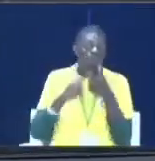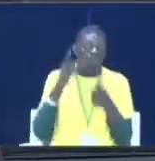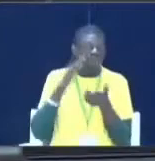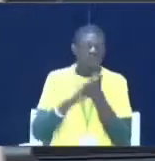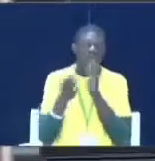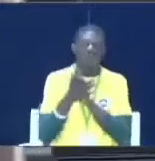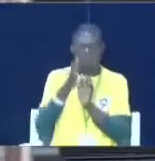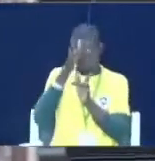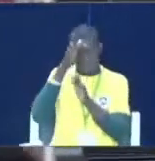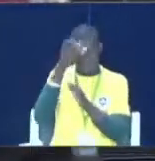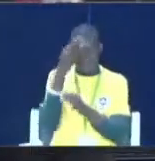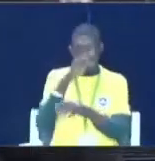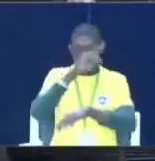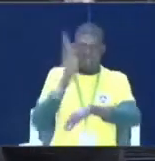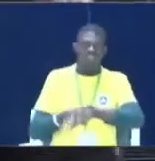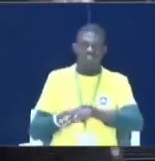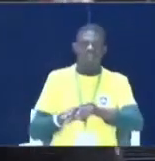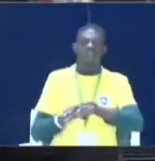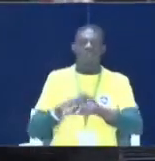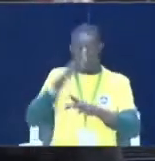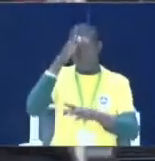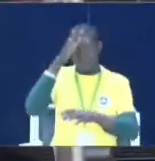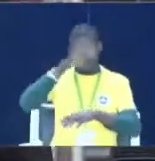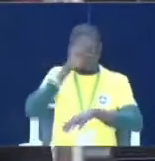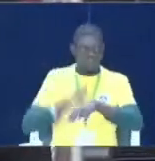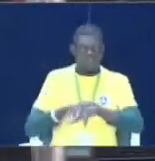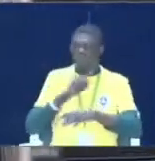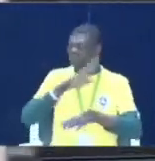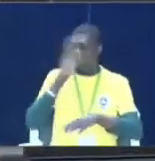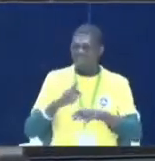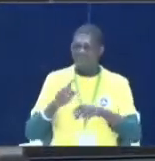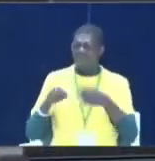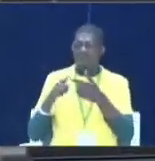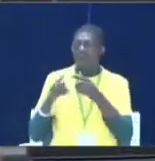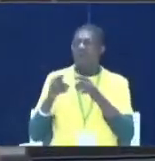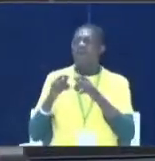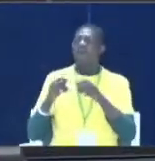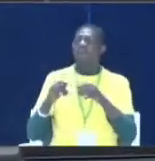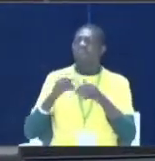You will never grow beyond your sight. That's what he said. He said, you will never grow beyond your sight.